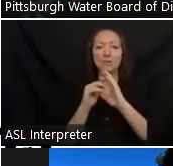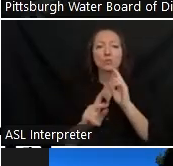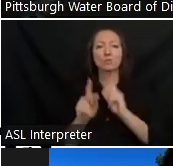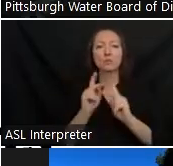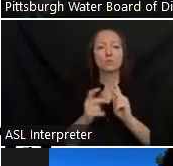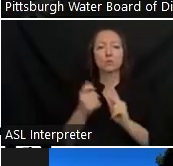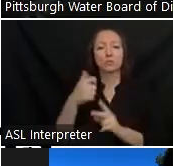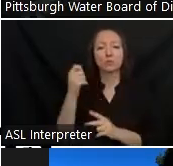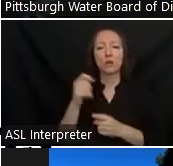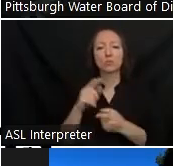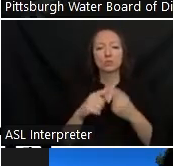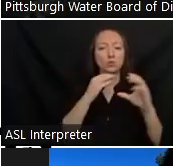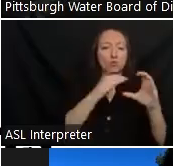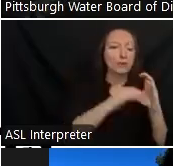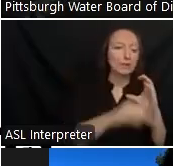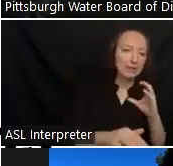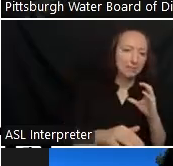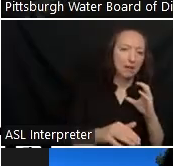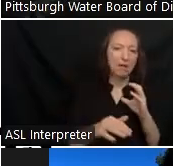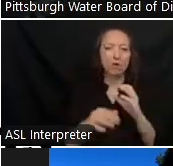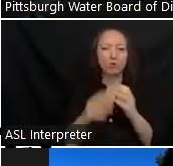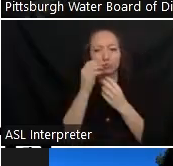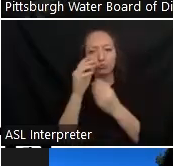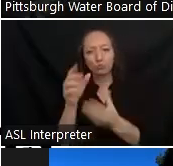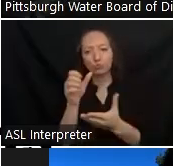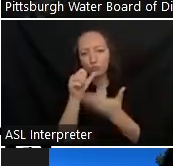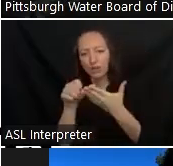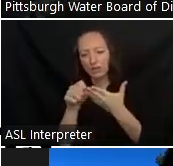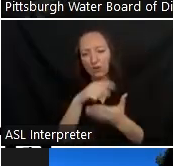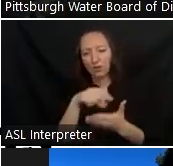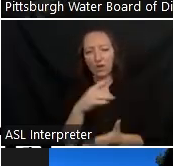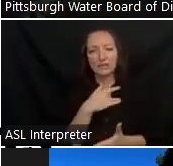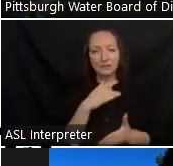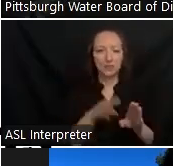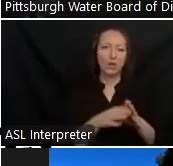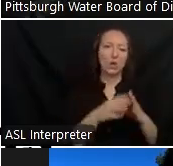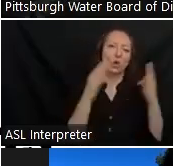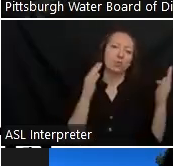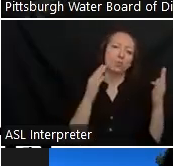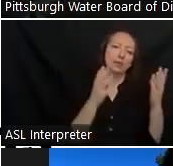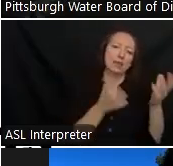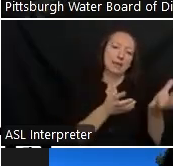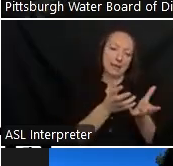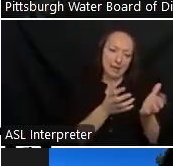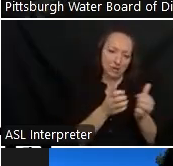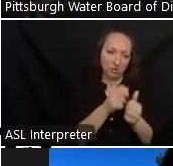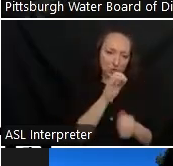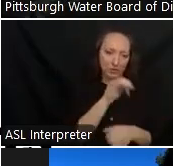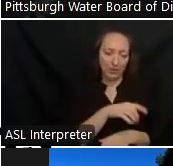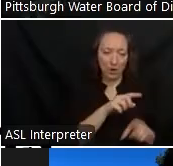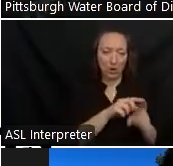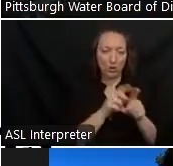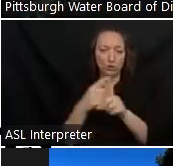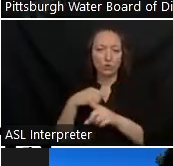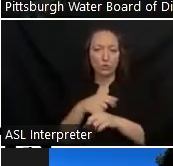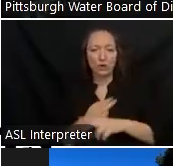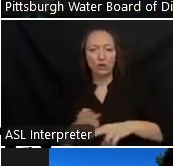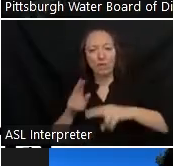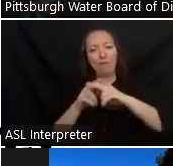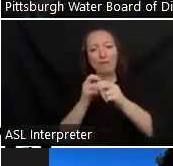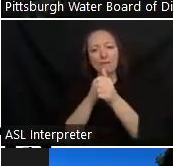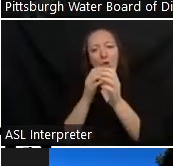and newsletters are generally opening them and engaging with them. We're also gaining followers on most of our